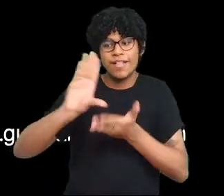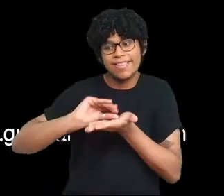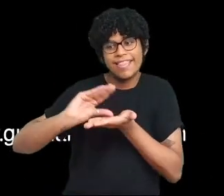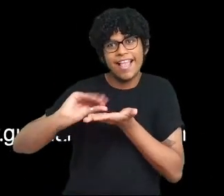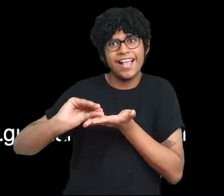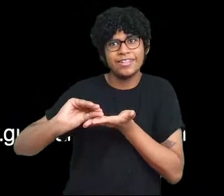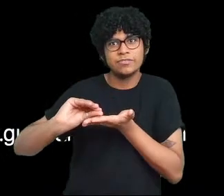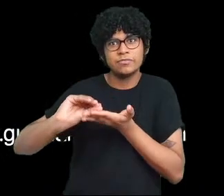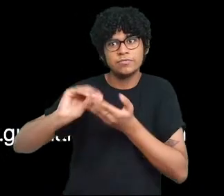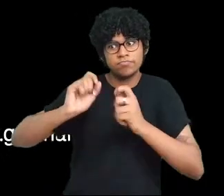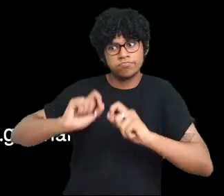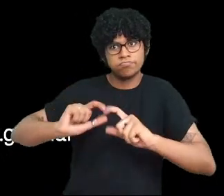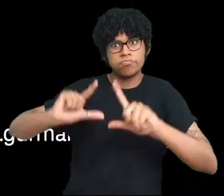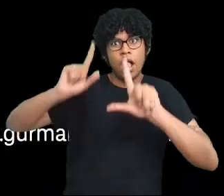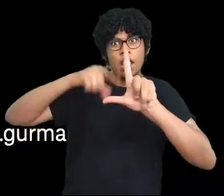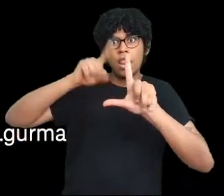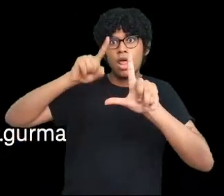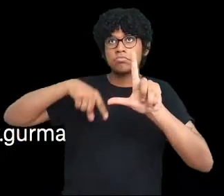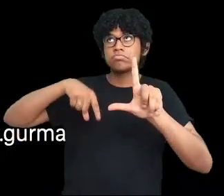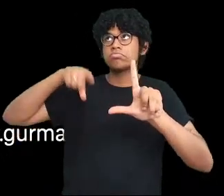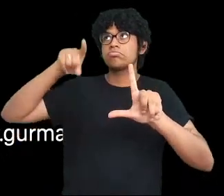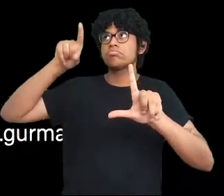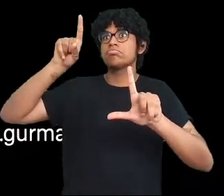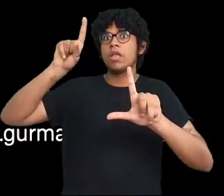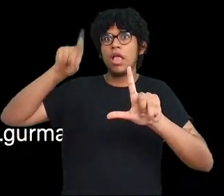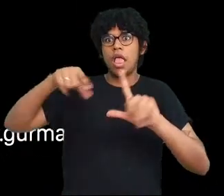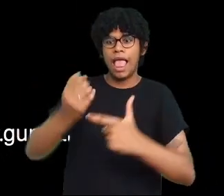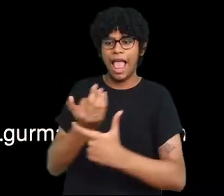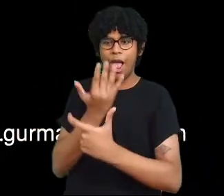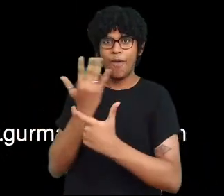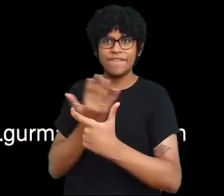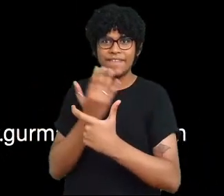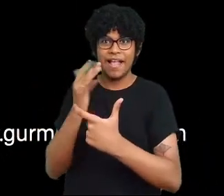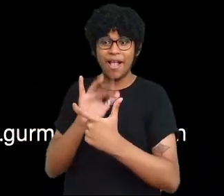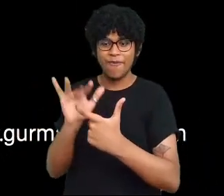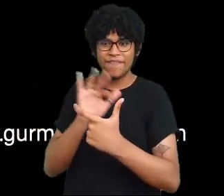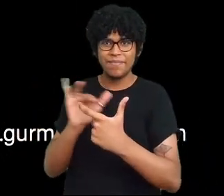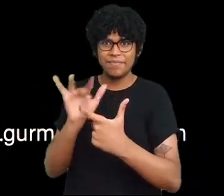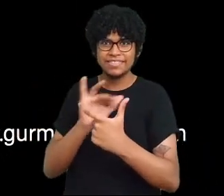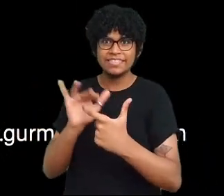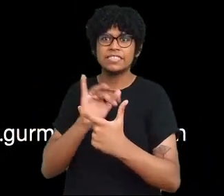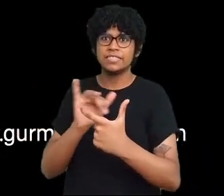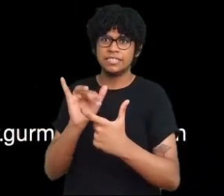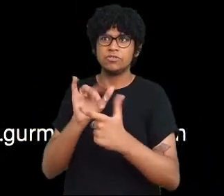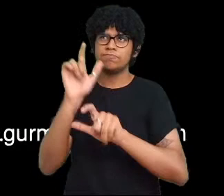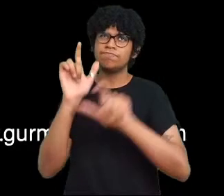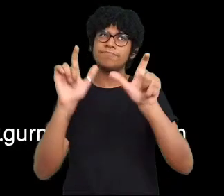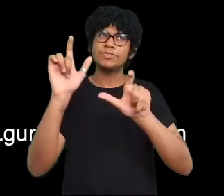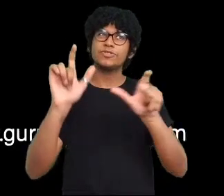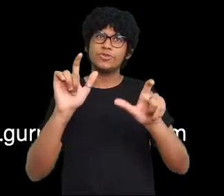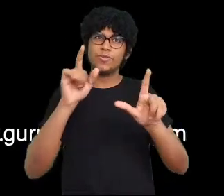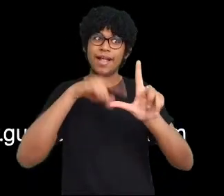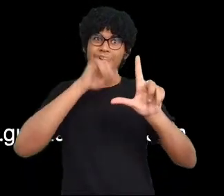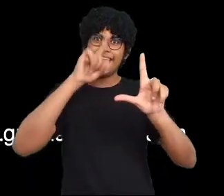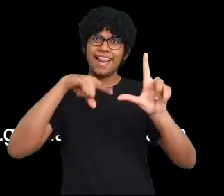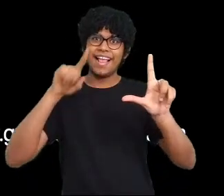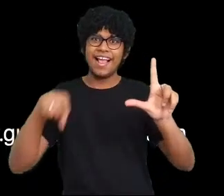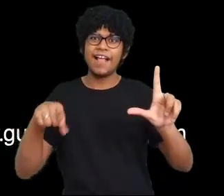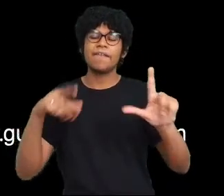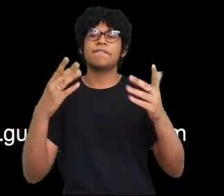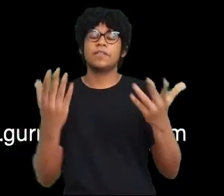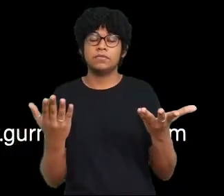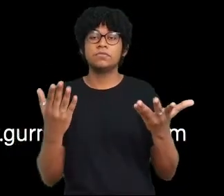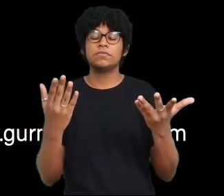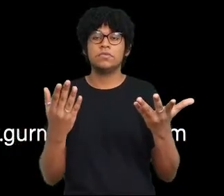we at understanding graphics? And one big contributor to this rise is just that there's more content.